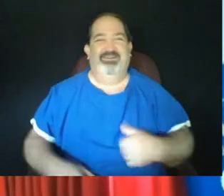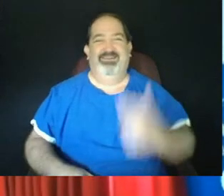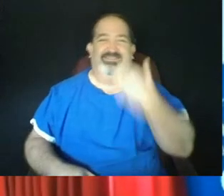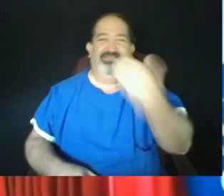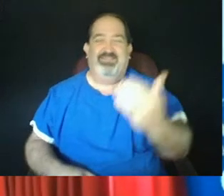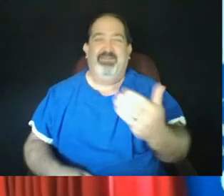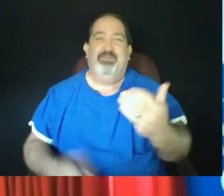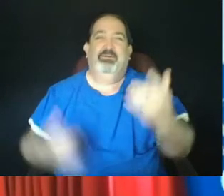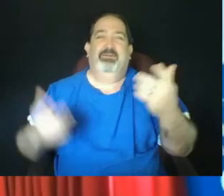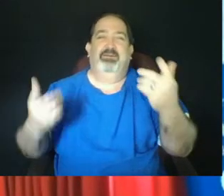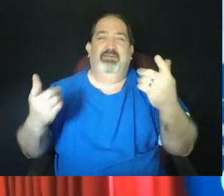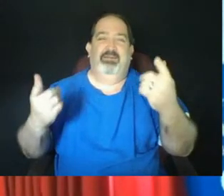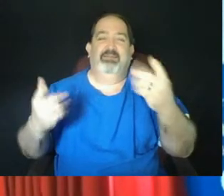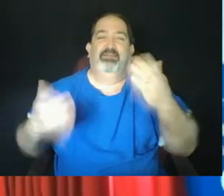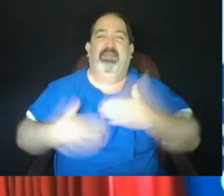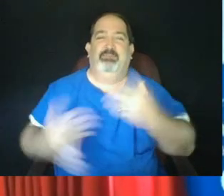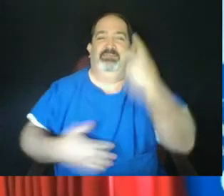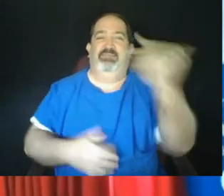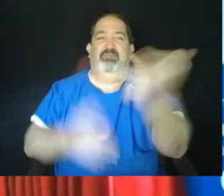Happy to see everyone.